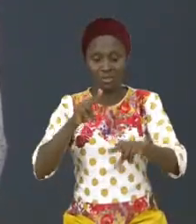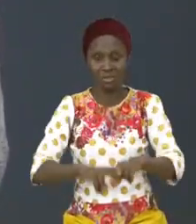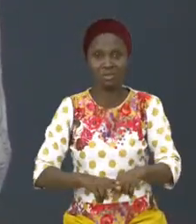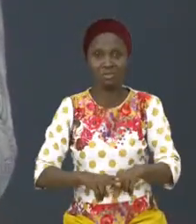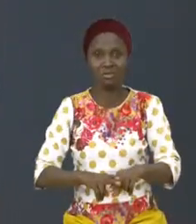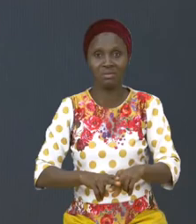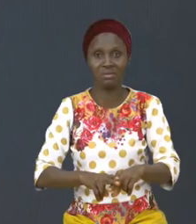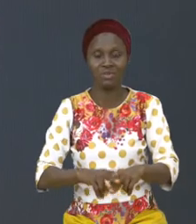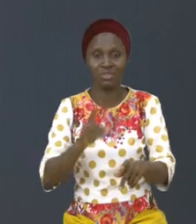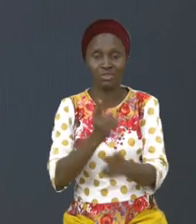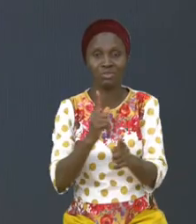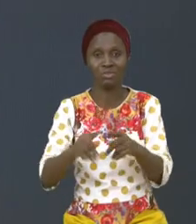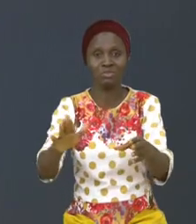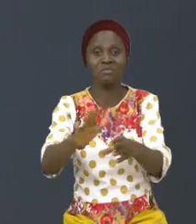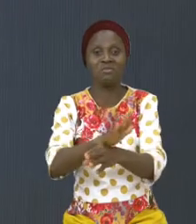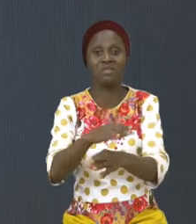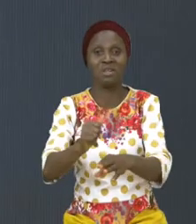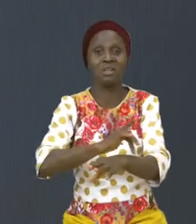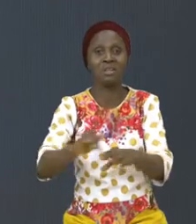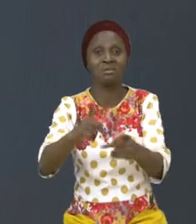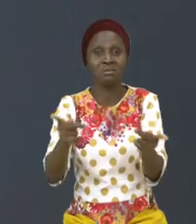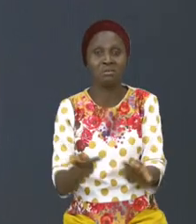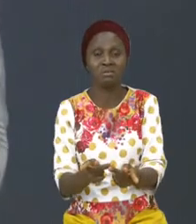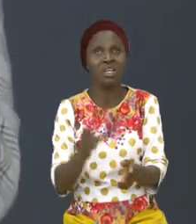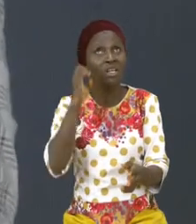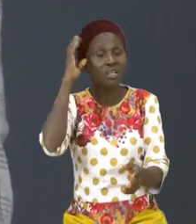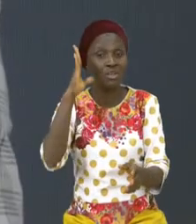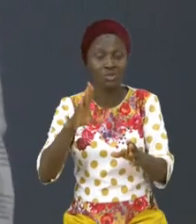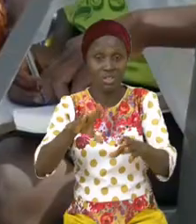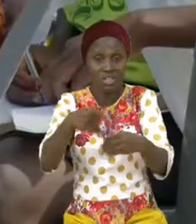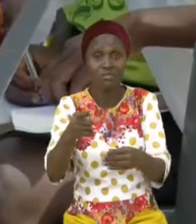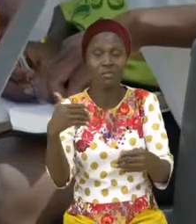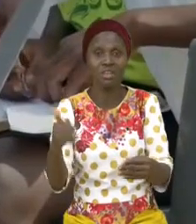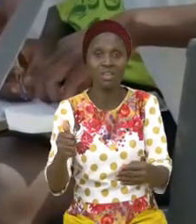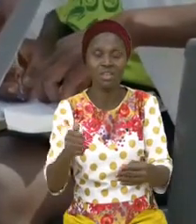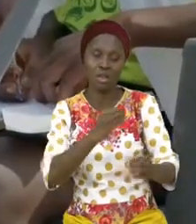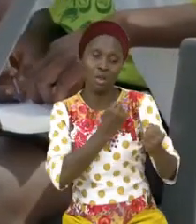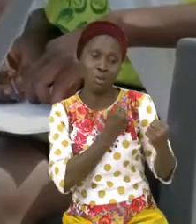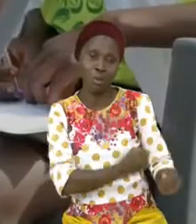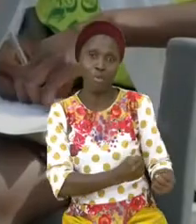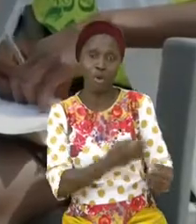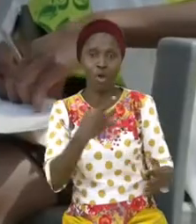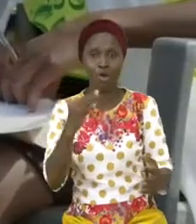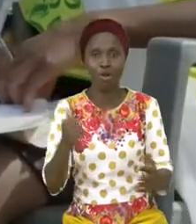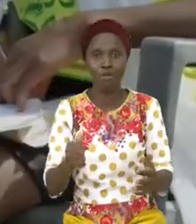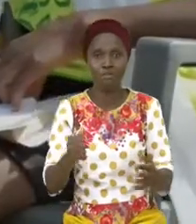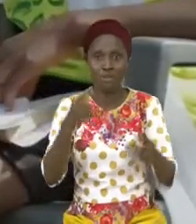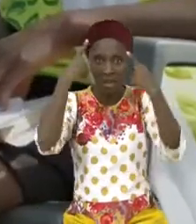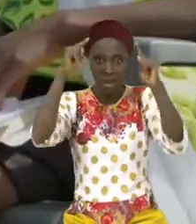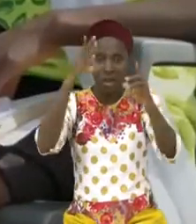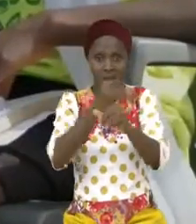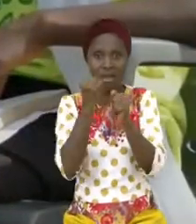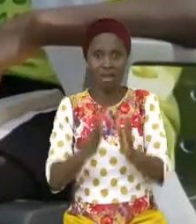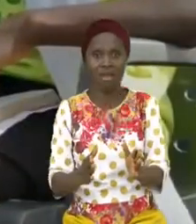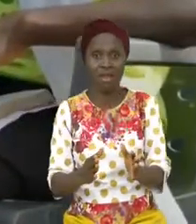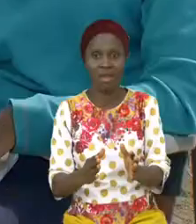vacancy it will give you the gods of a go-getter who is a go-getter i see h i